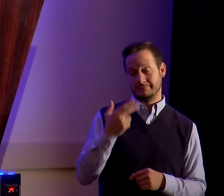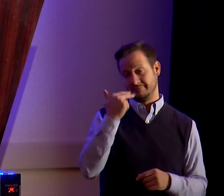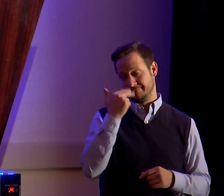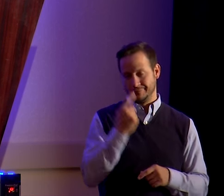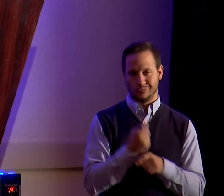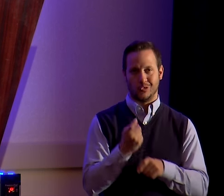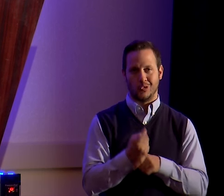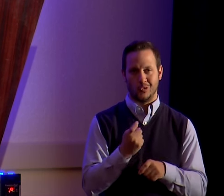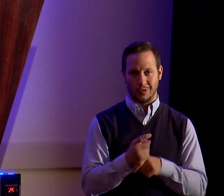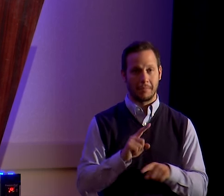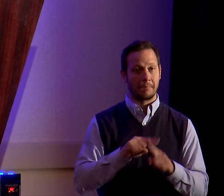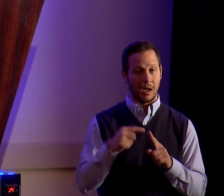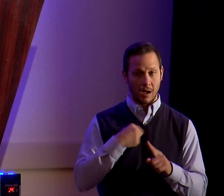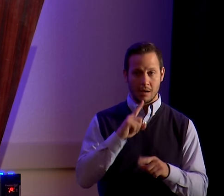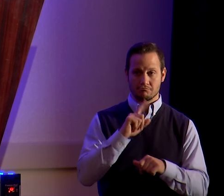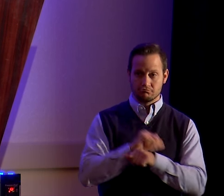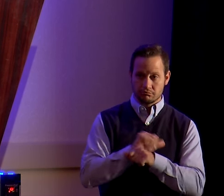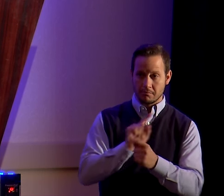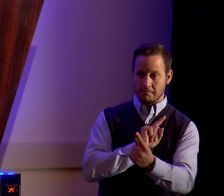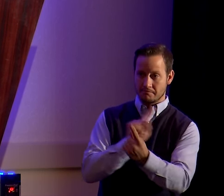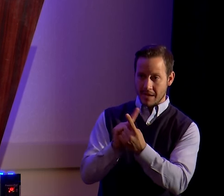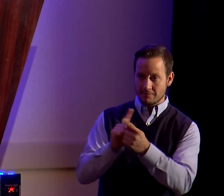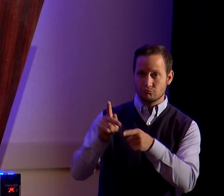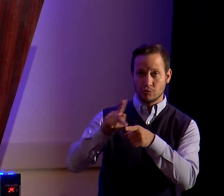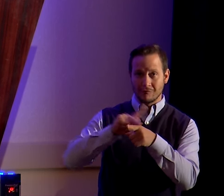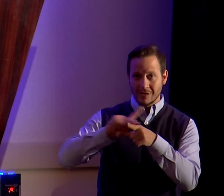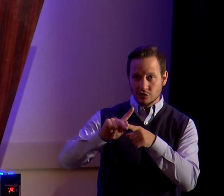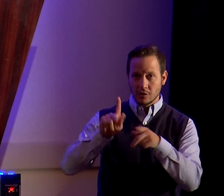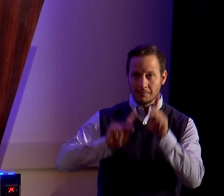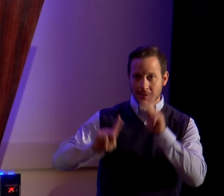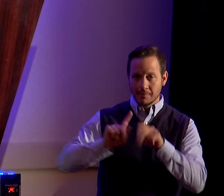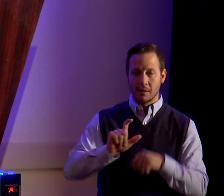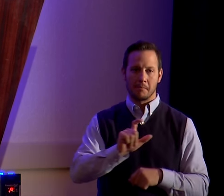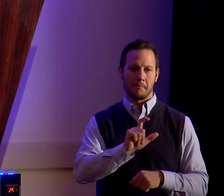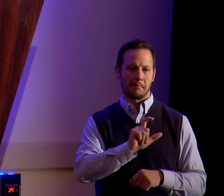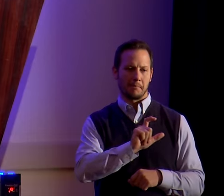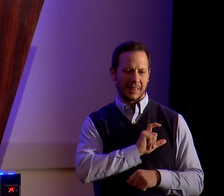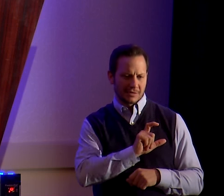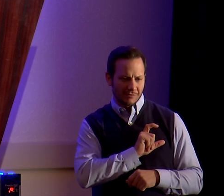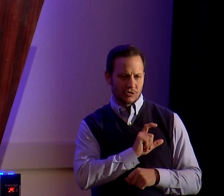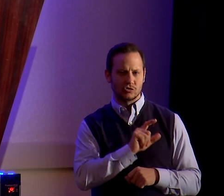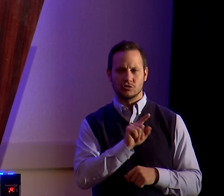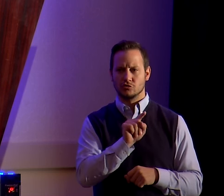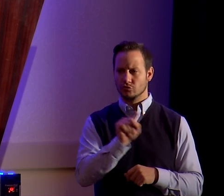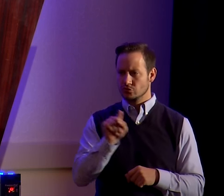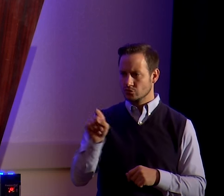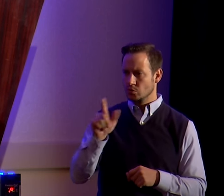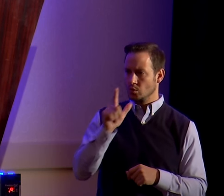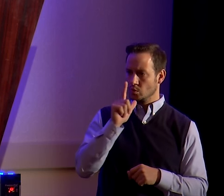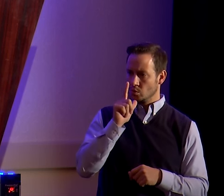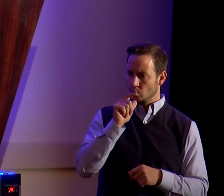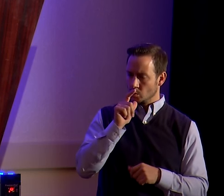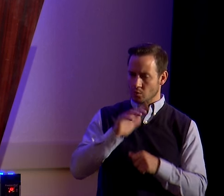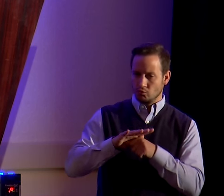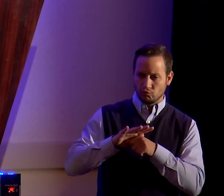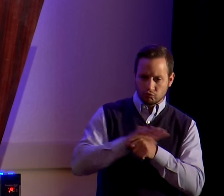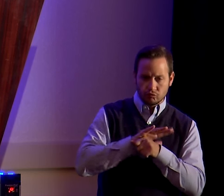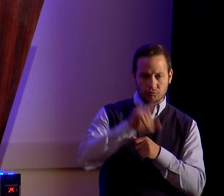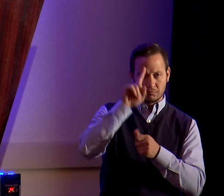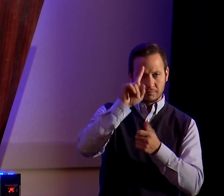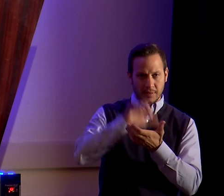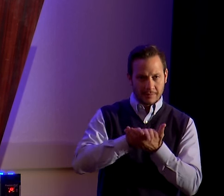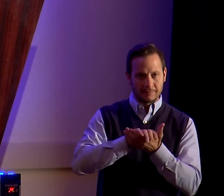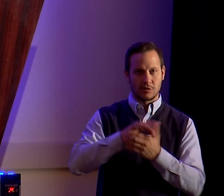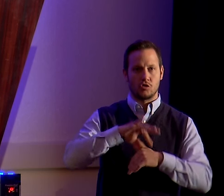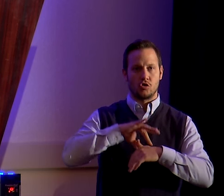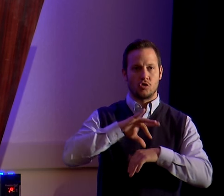actually ended up talking to people, professionals, police officers, okay? People who